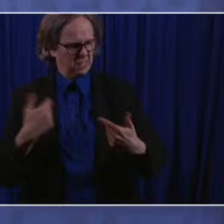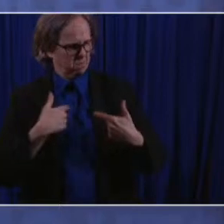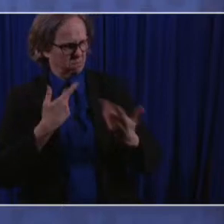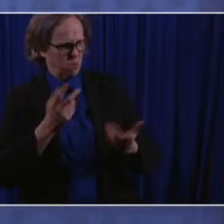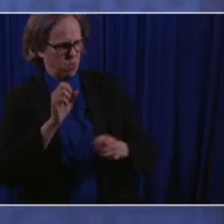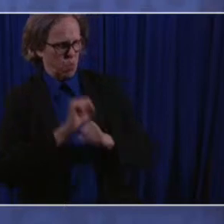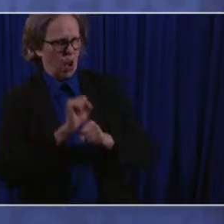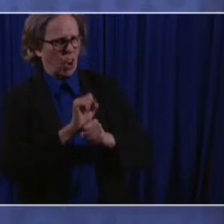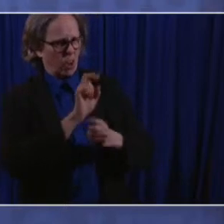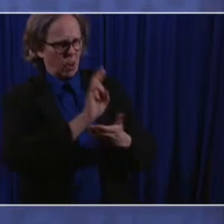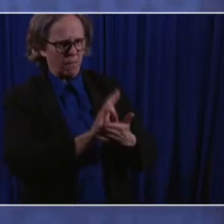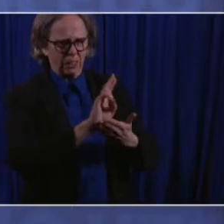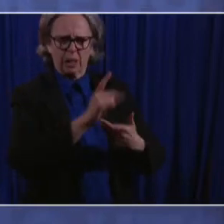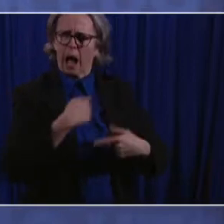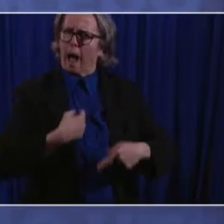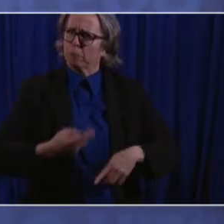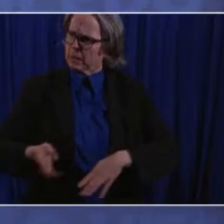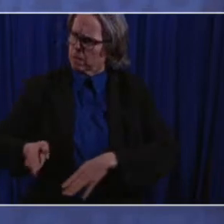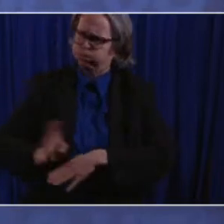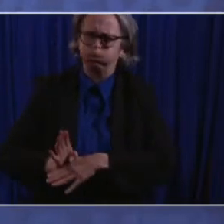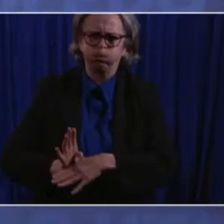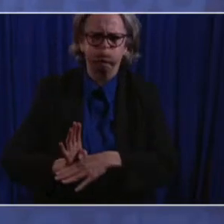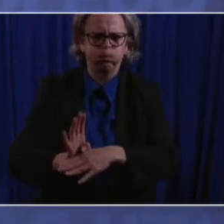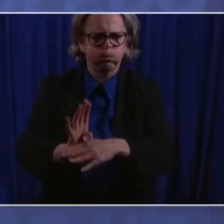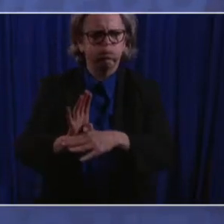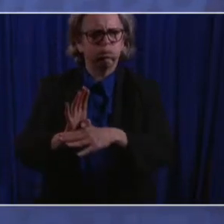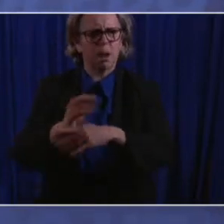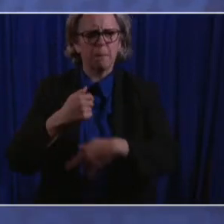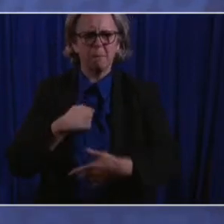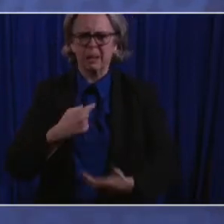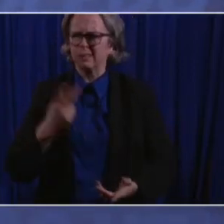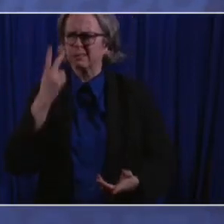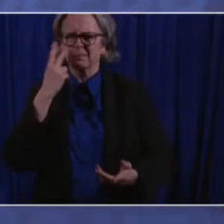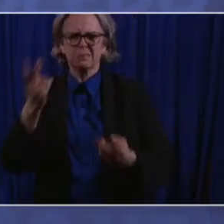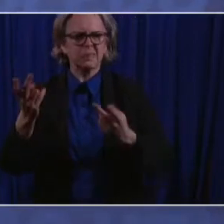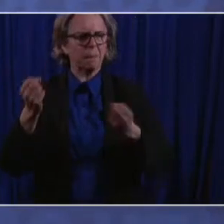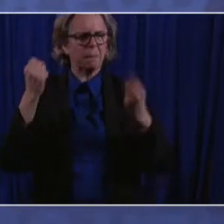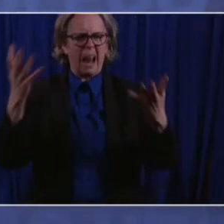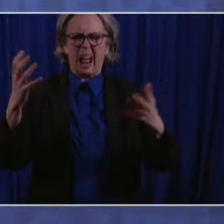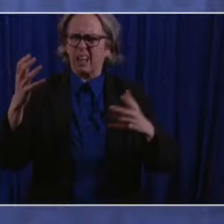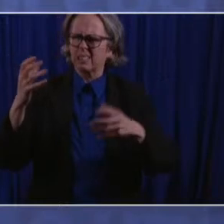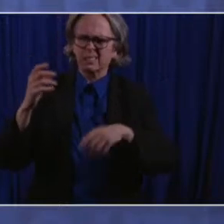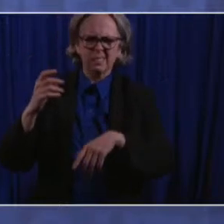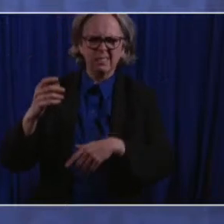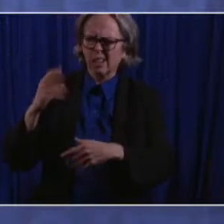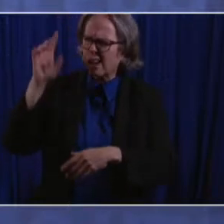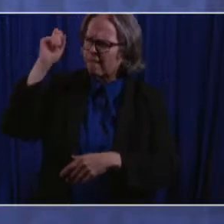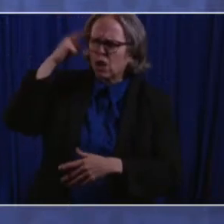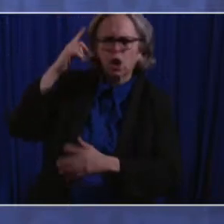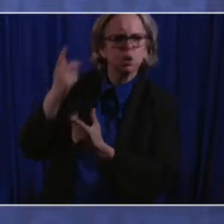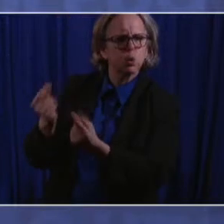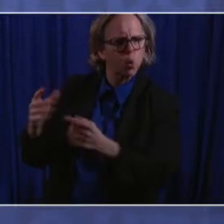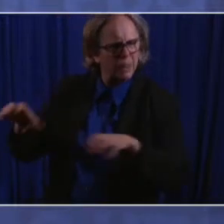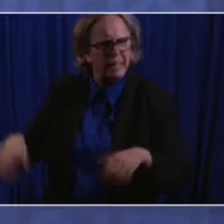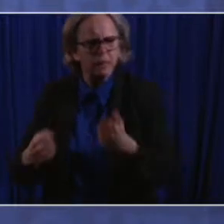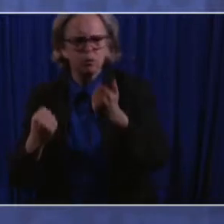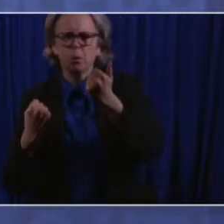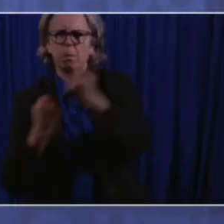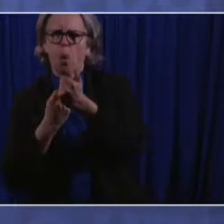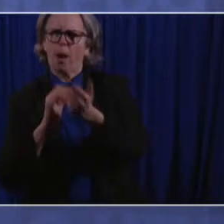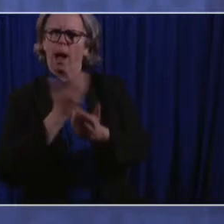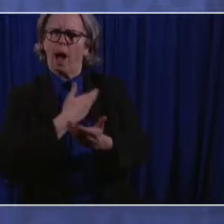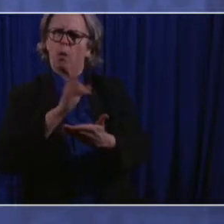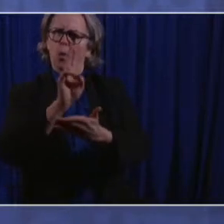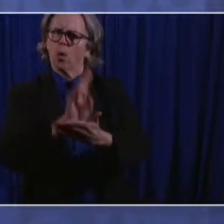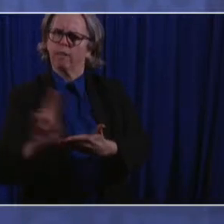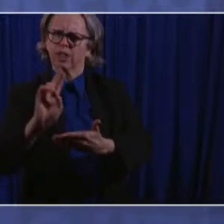to see how the governor's assistants have benefited the members of this campus community. The governor is a staunch